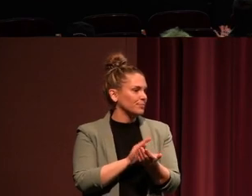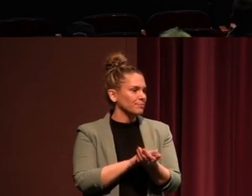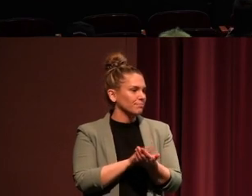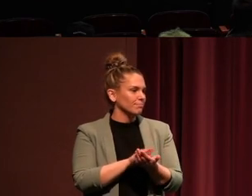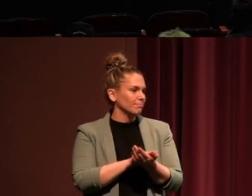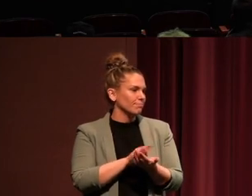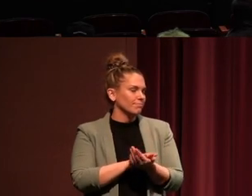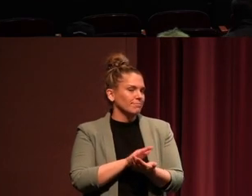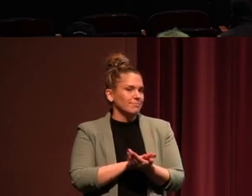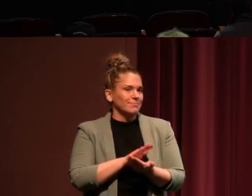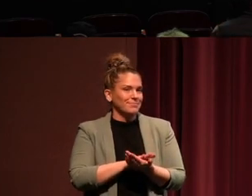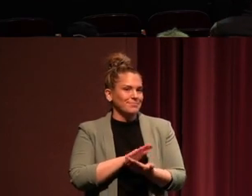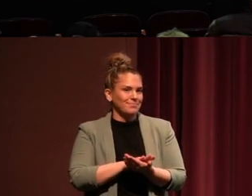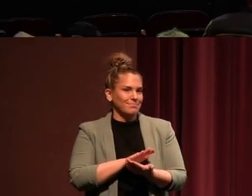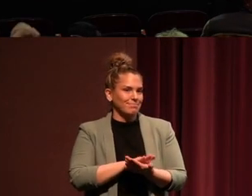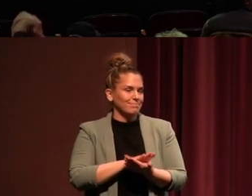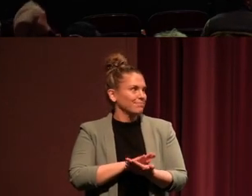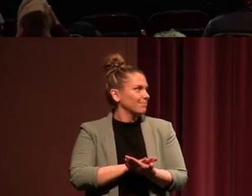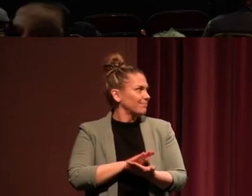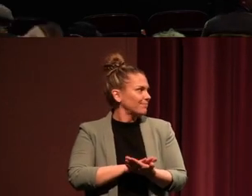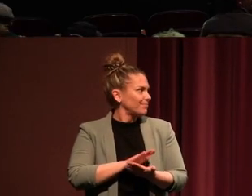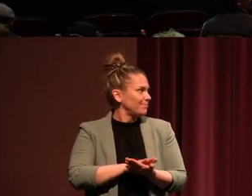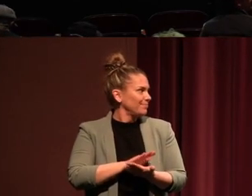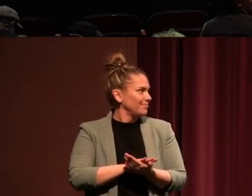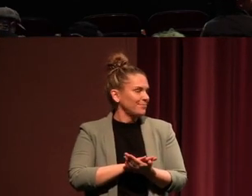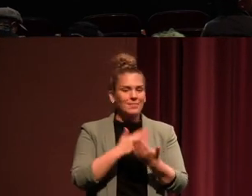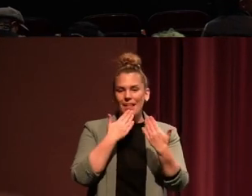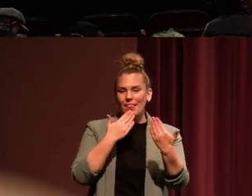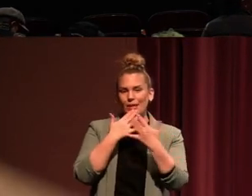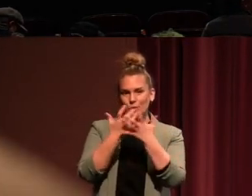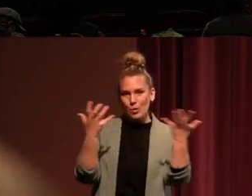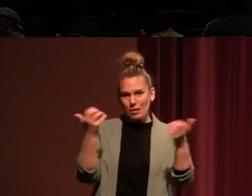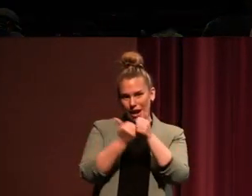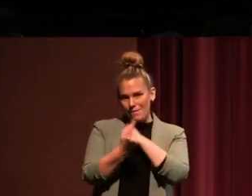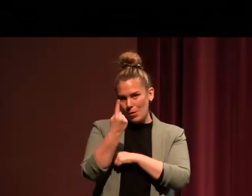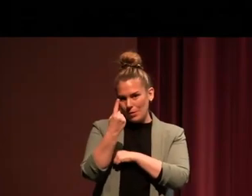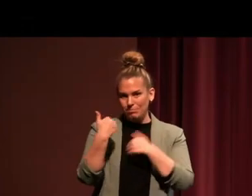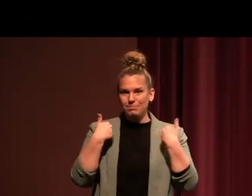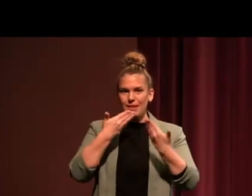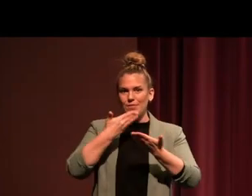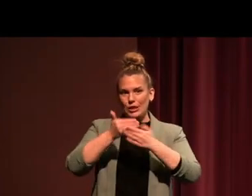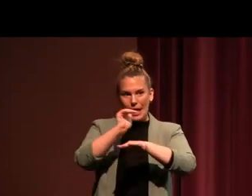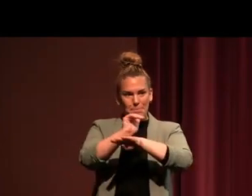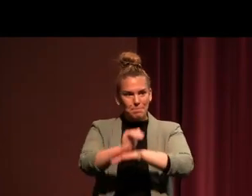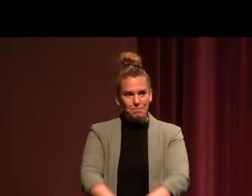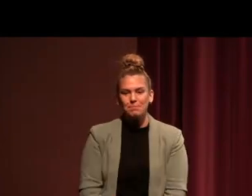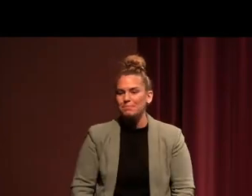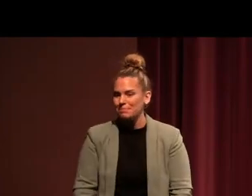Thanks so much, everyone. Have a great night.